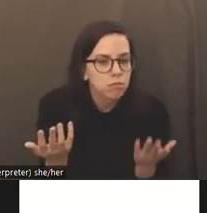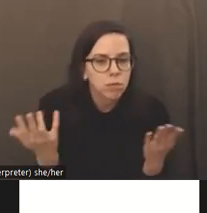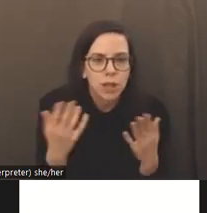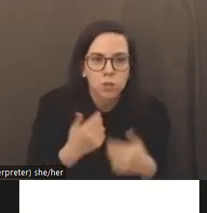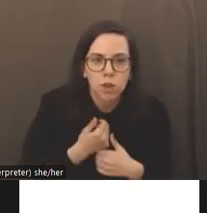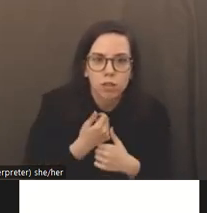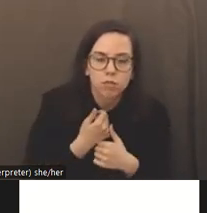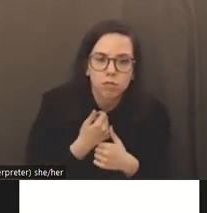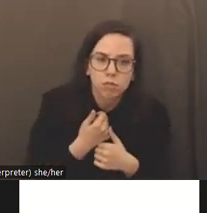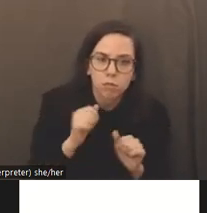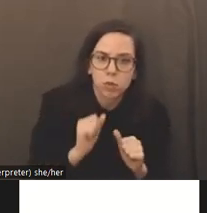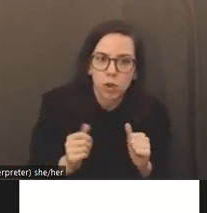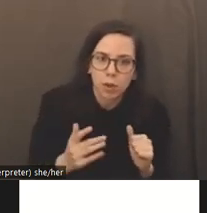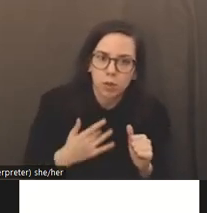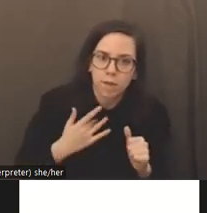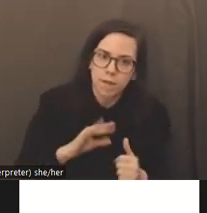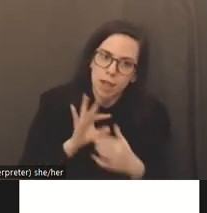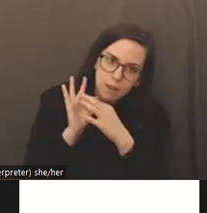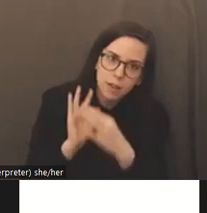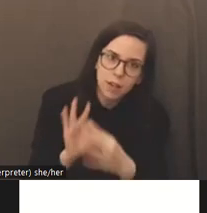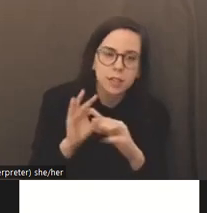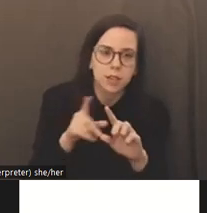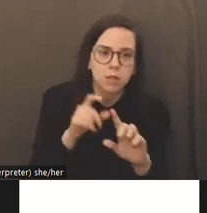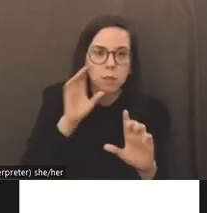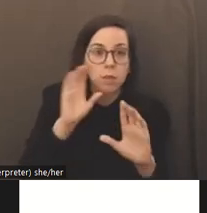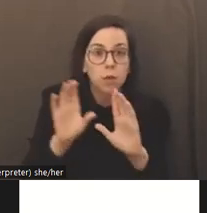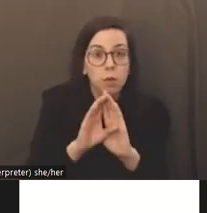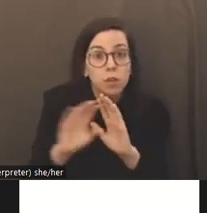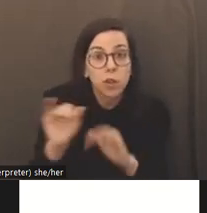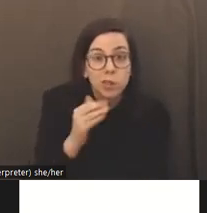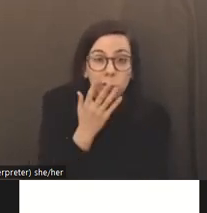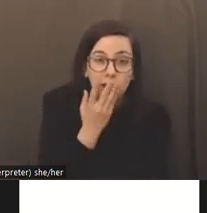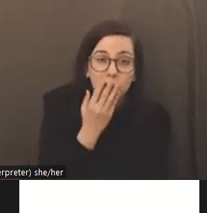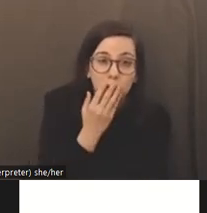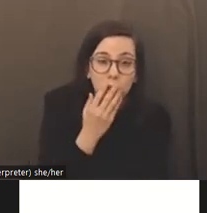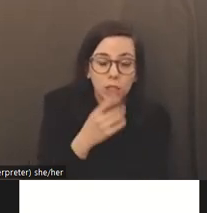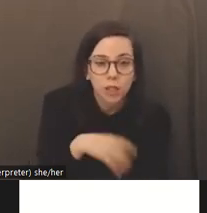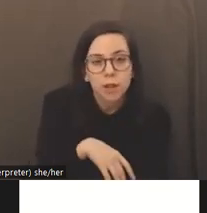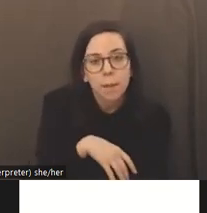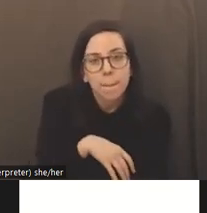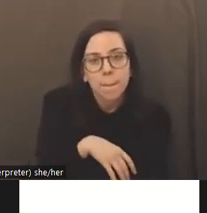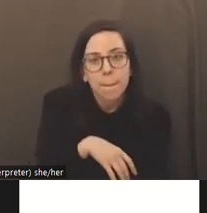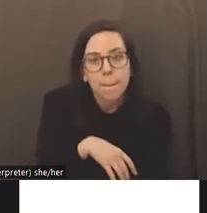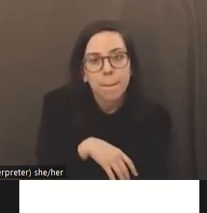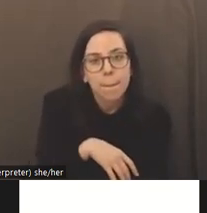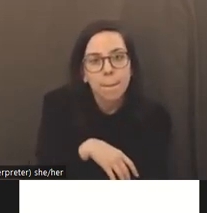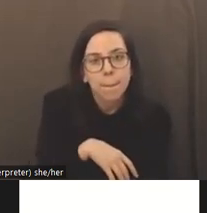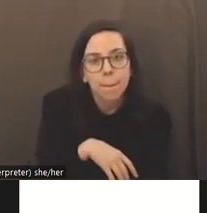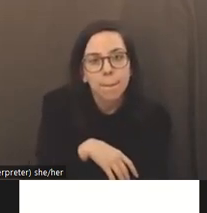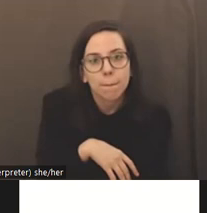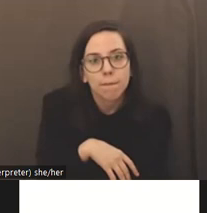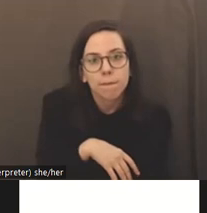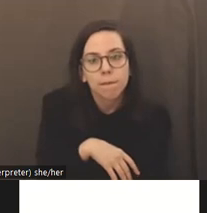photo. And the same thing is color. Sometimes I do like